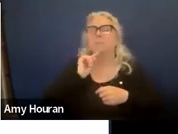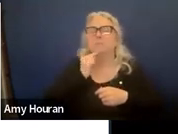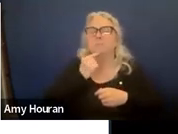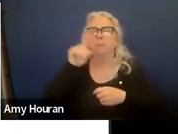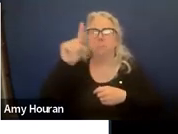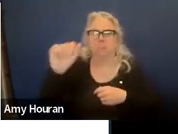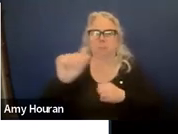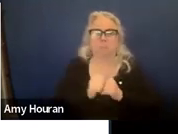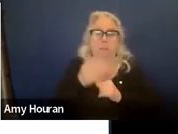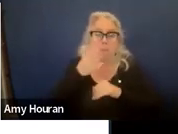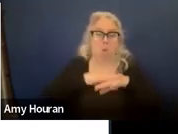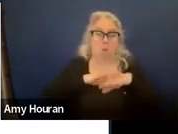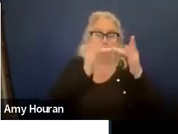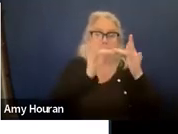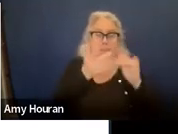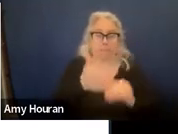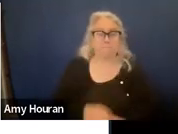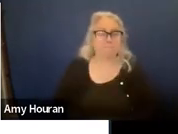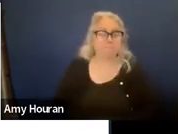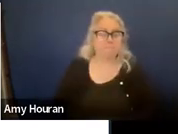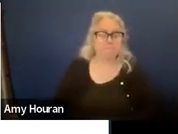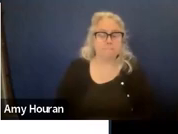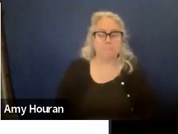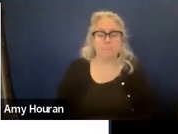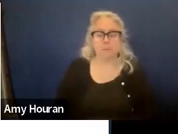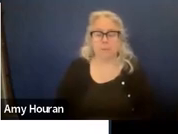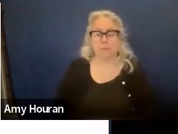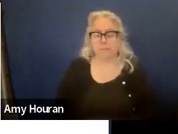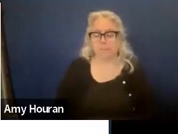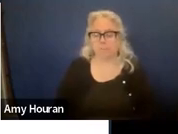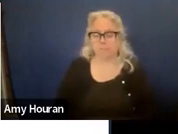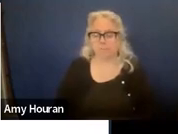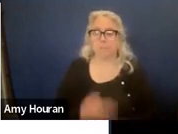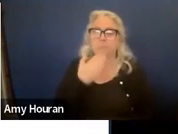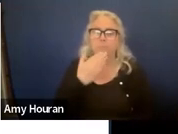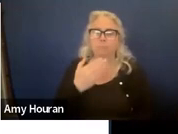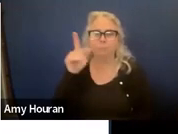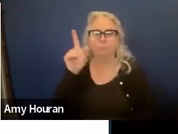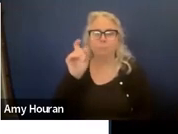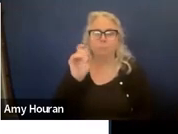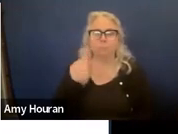it's there on the website. Good question.